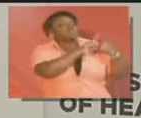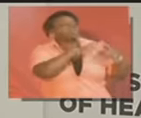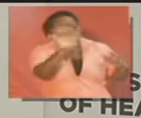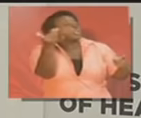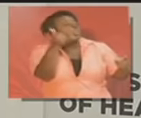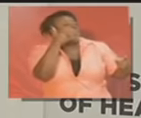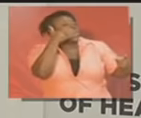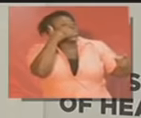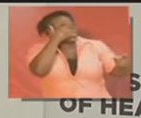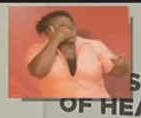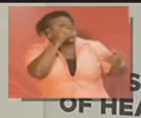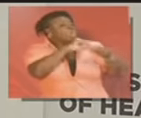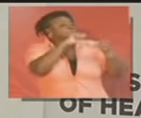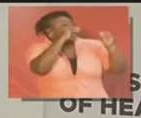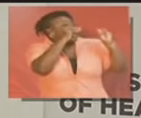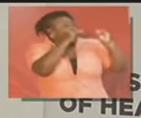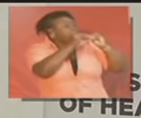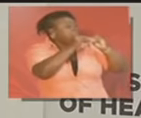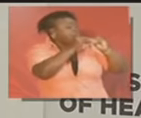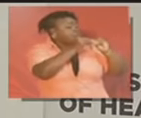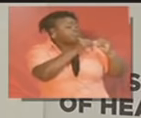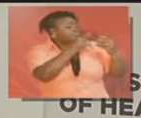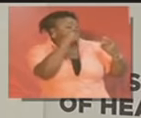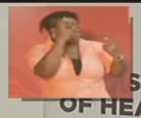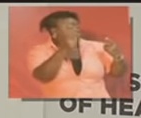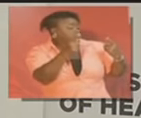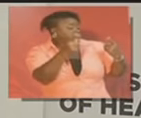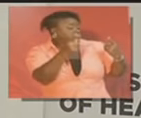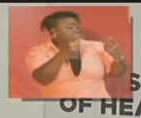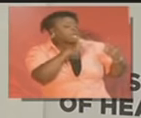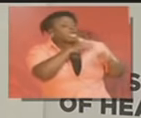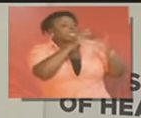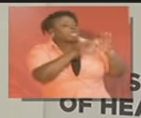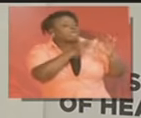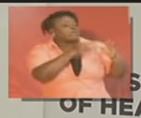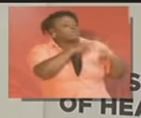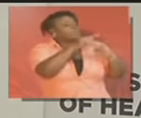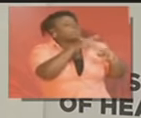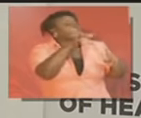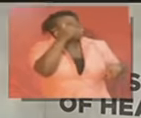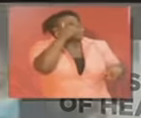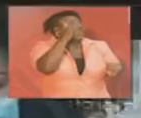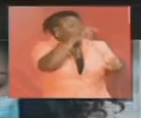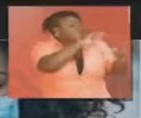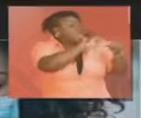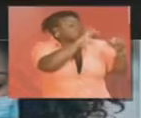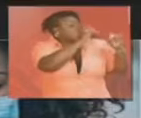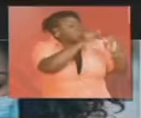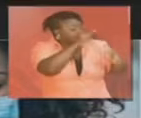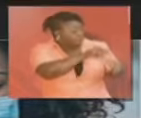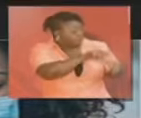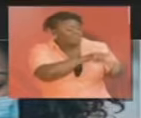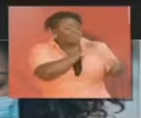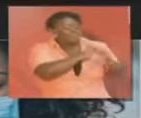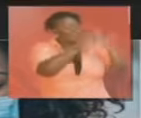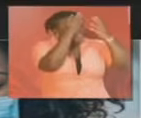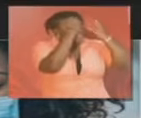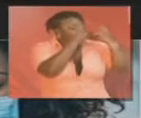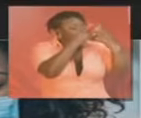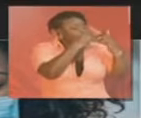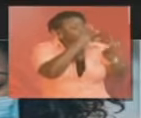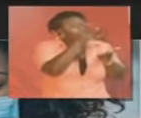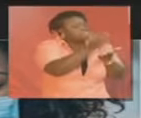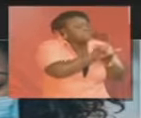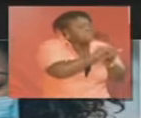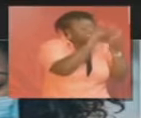the number that has been provided. And when you call into that number, some information will be gathered from